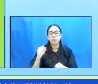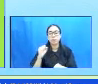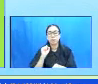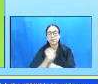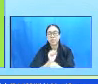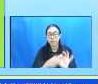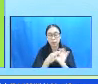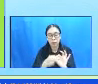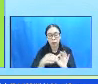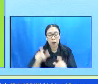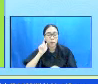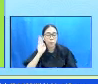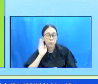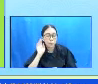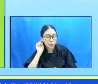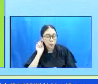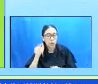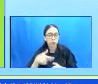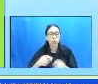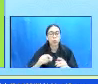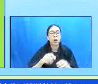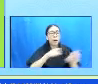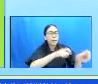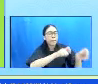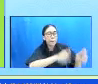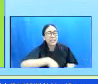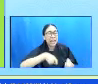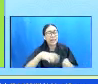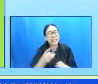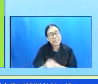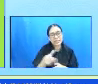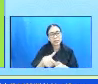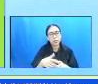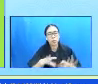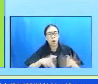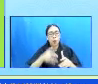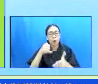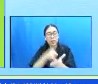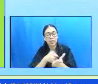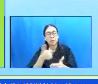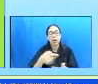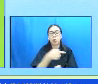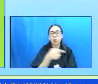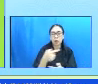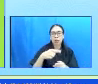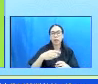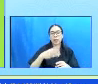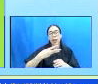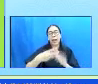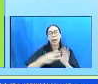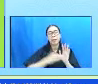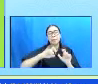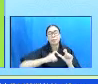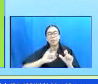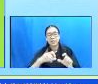the commitment to reduce emissions. And if we look at the work that we are doing in Indonesia, formerly it was